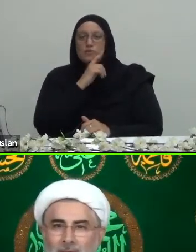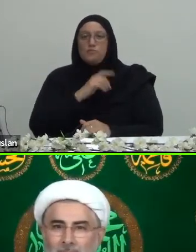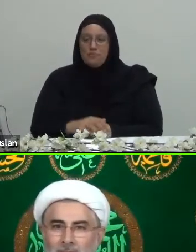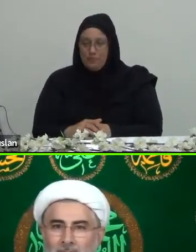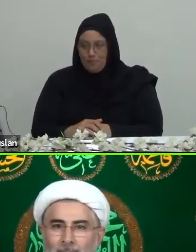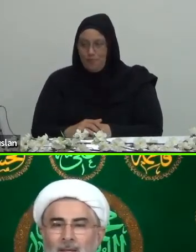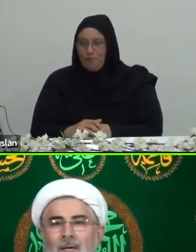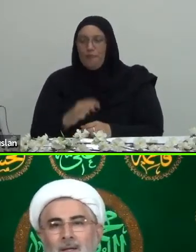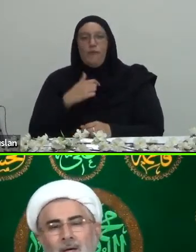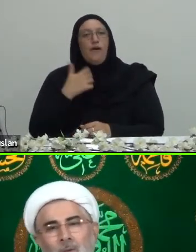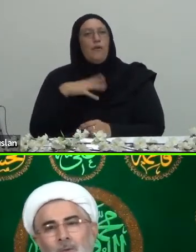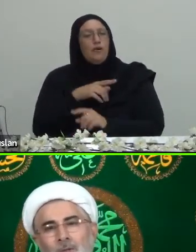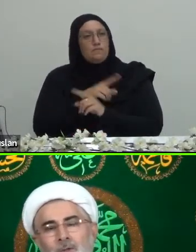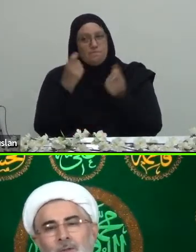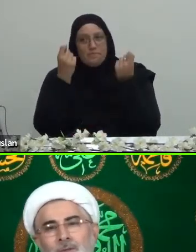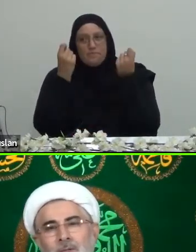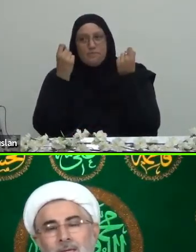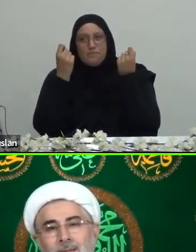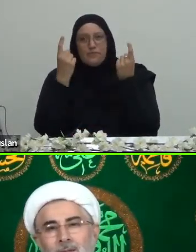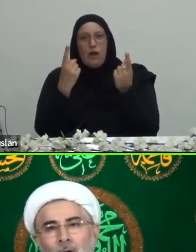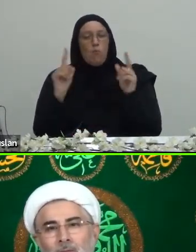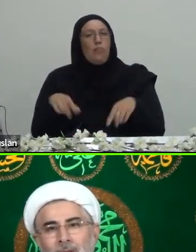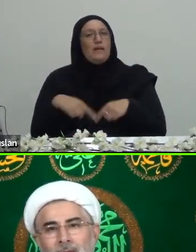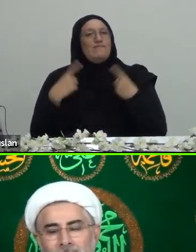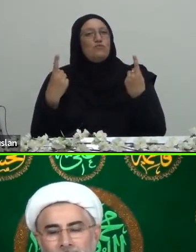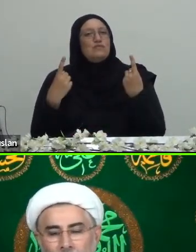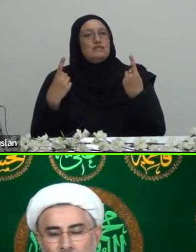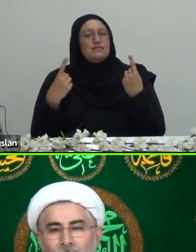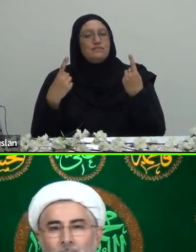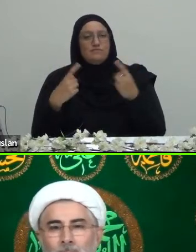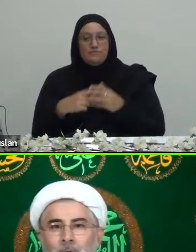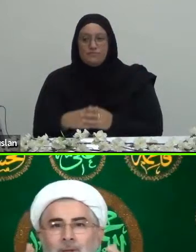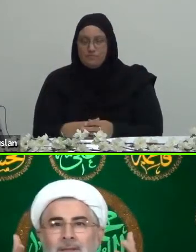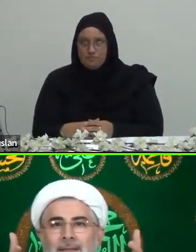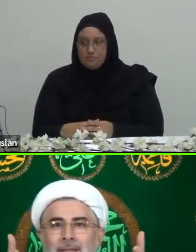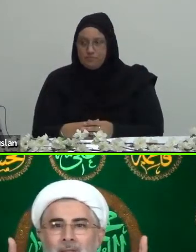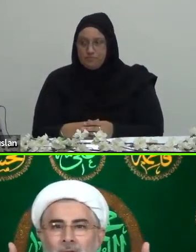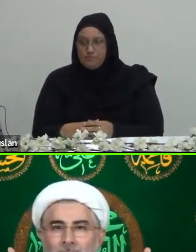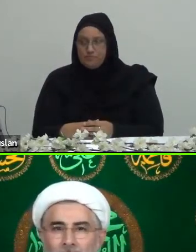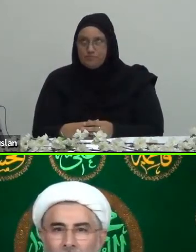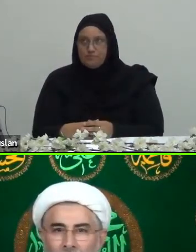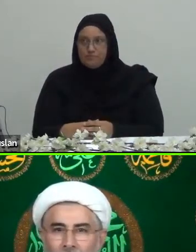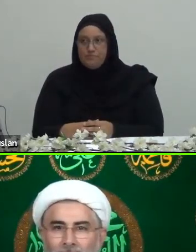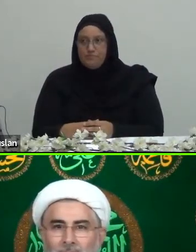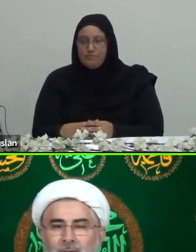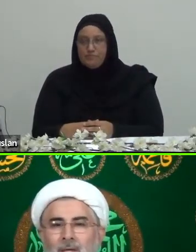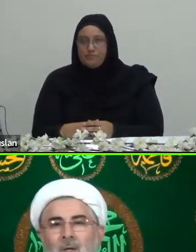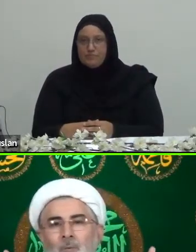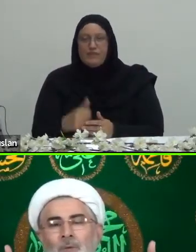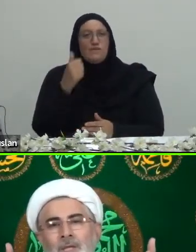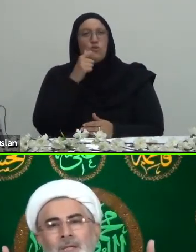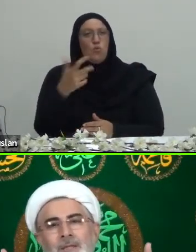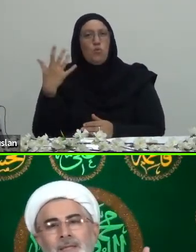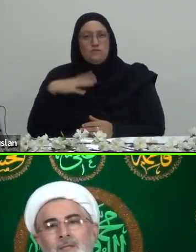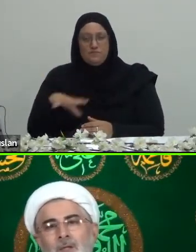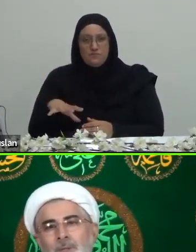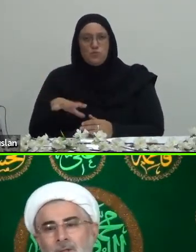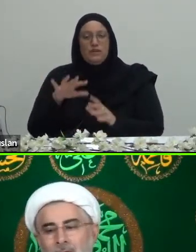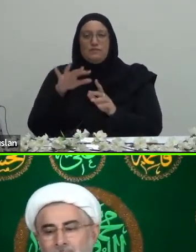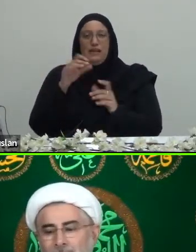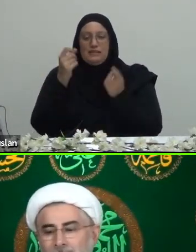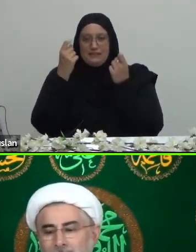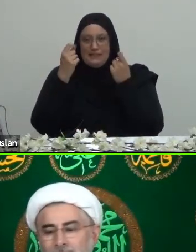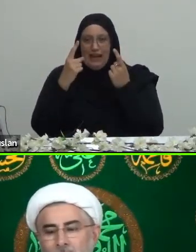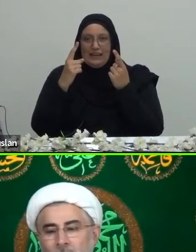its context. Likewise, to understand the law of inheritance, you need to put it in the Islamic context. Within the